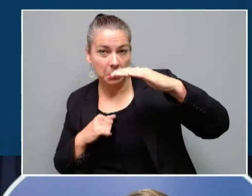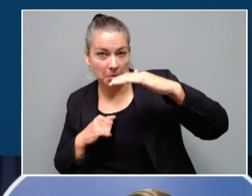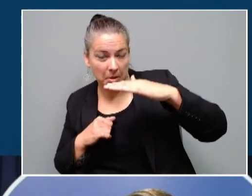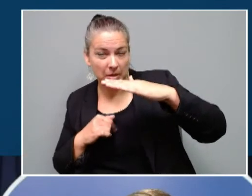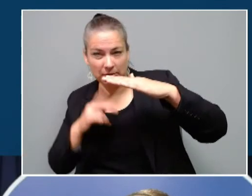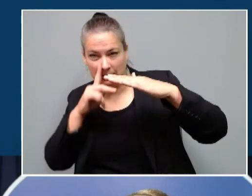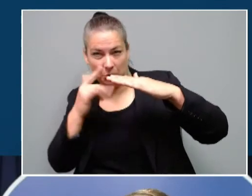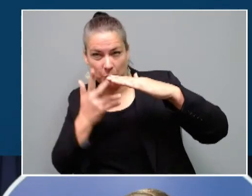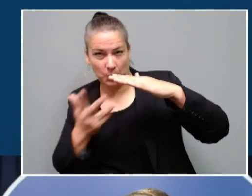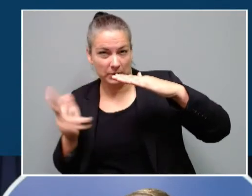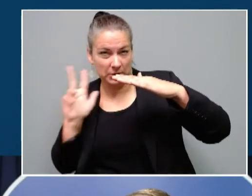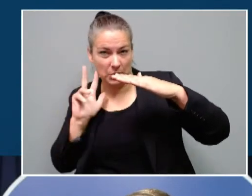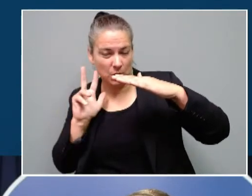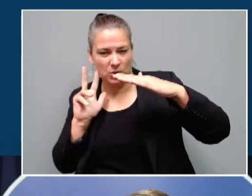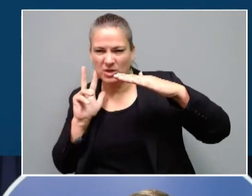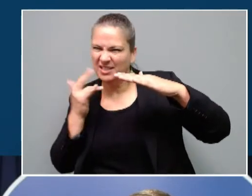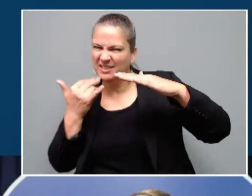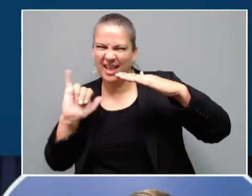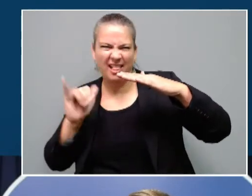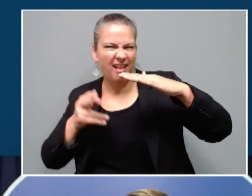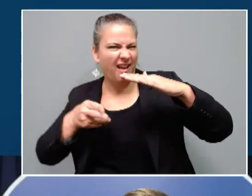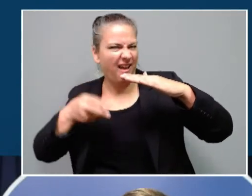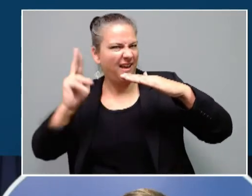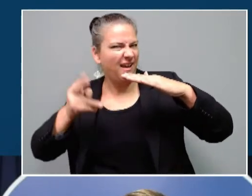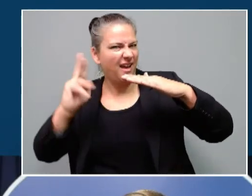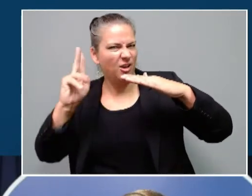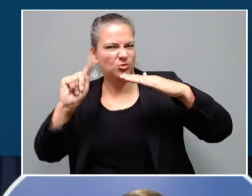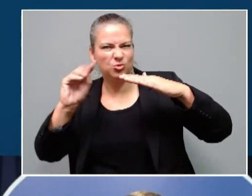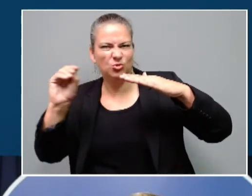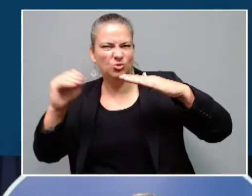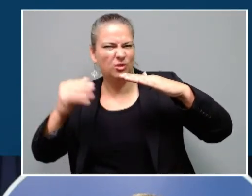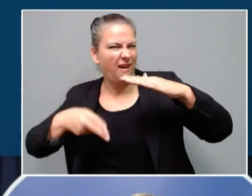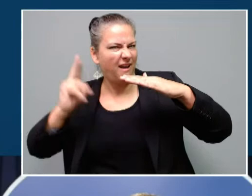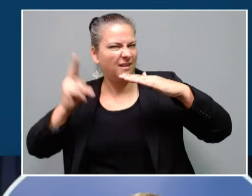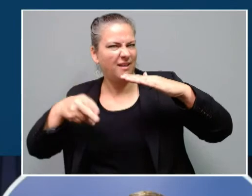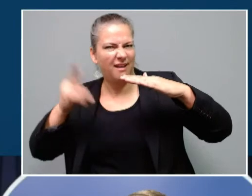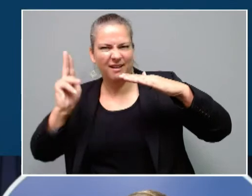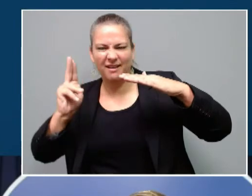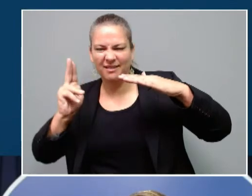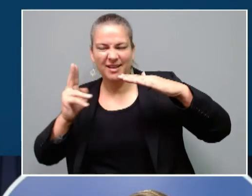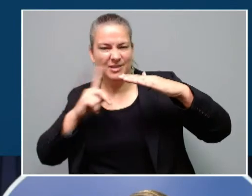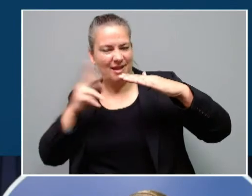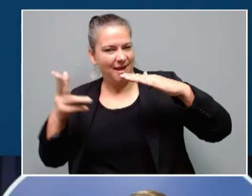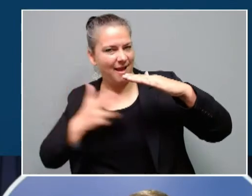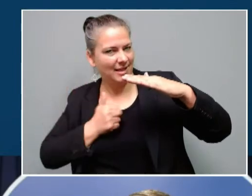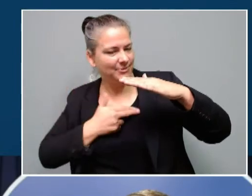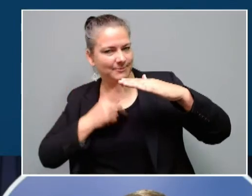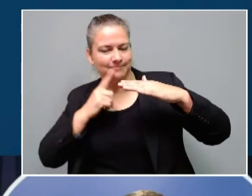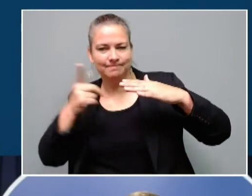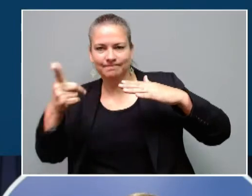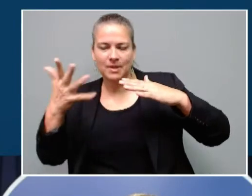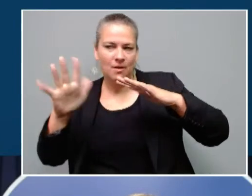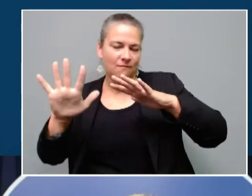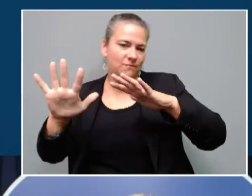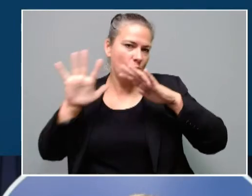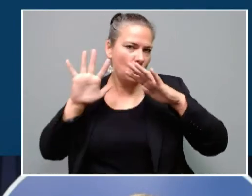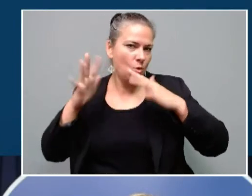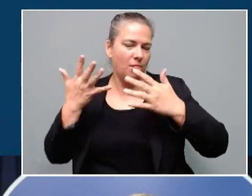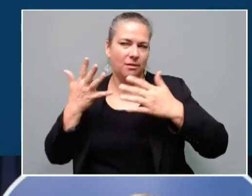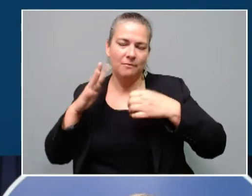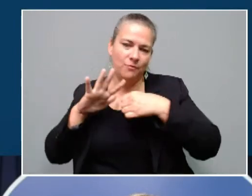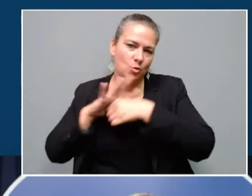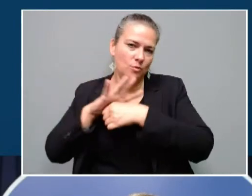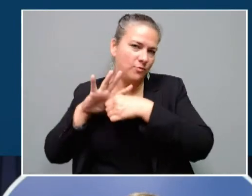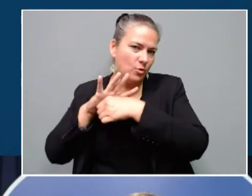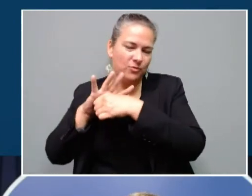been far too high for us to sustain. It would have been far too high for our hospitals to continue. It would have resulted in